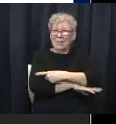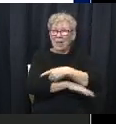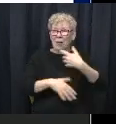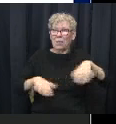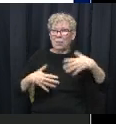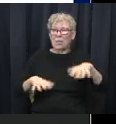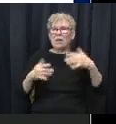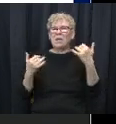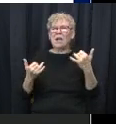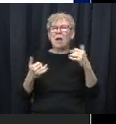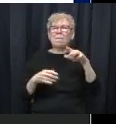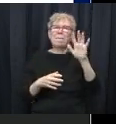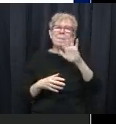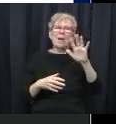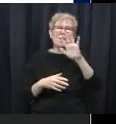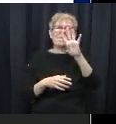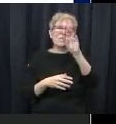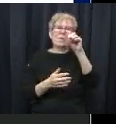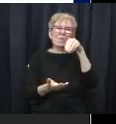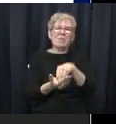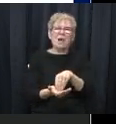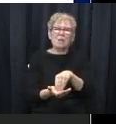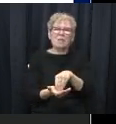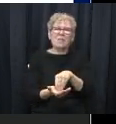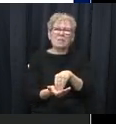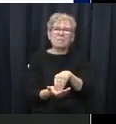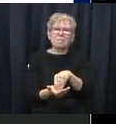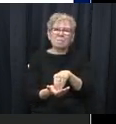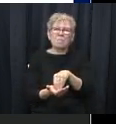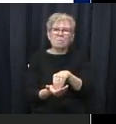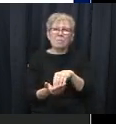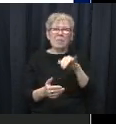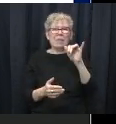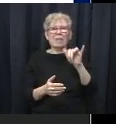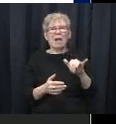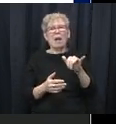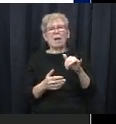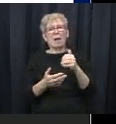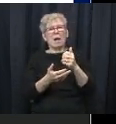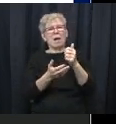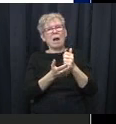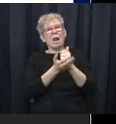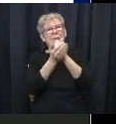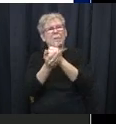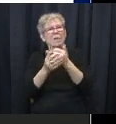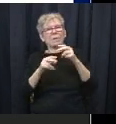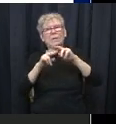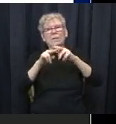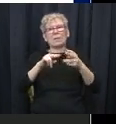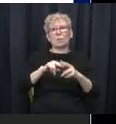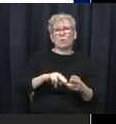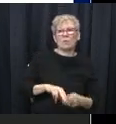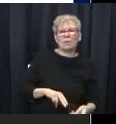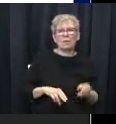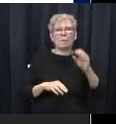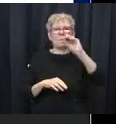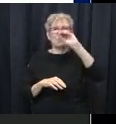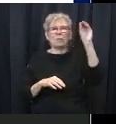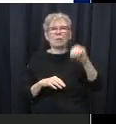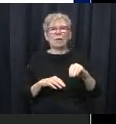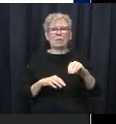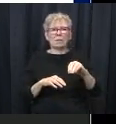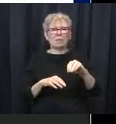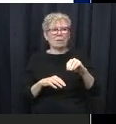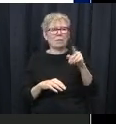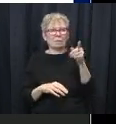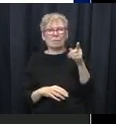in our percent positivity. If I can just real quickly add on that, the number of tests administered today is based on